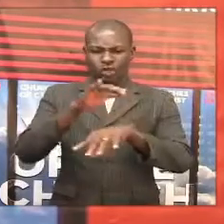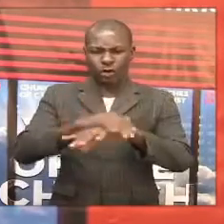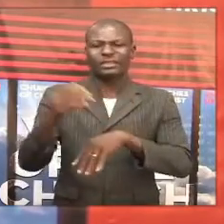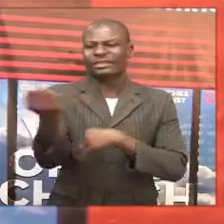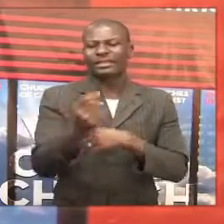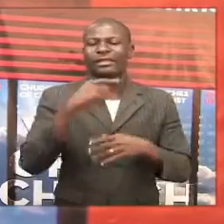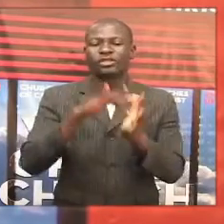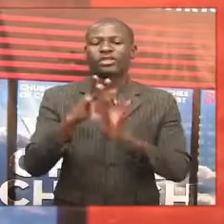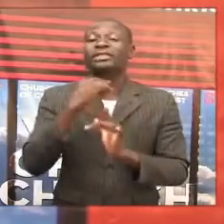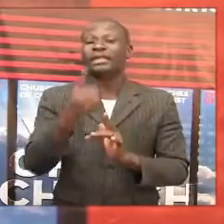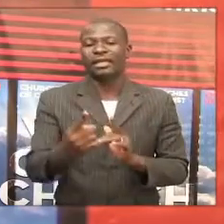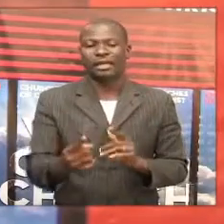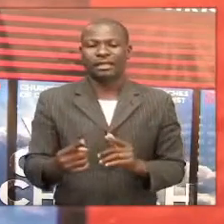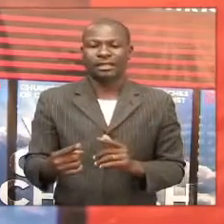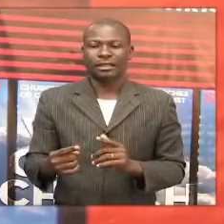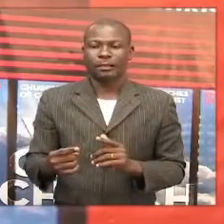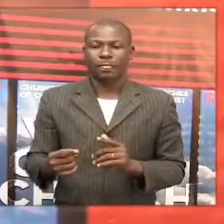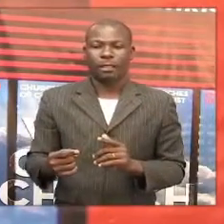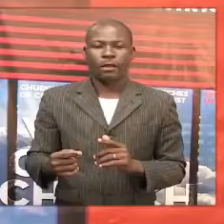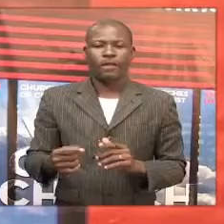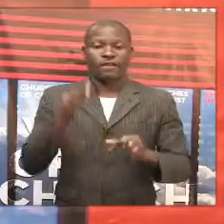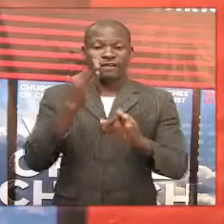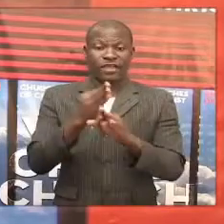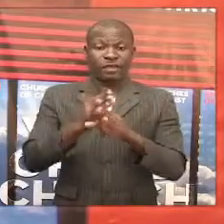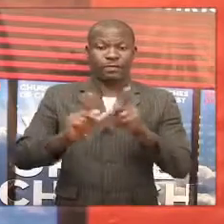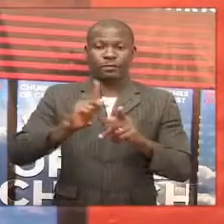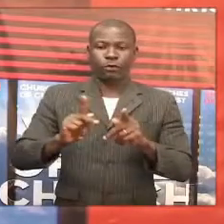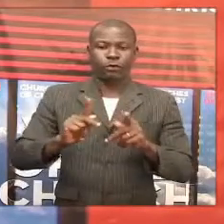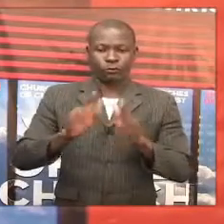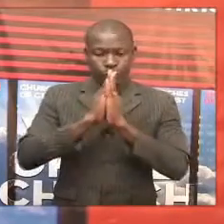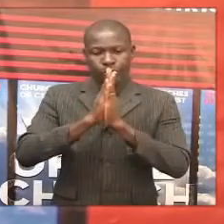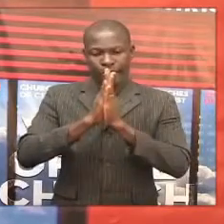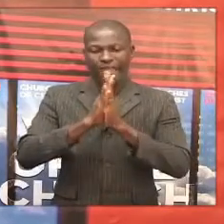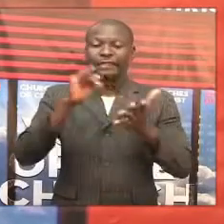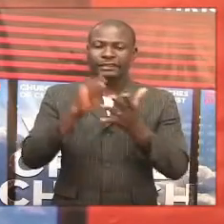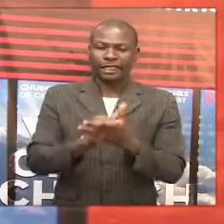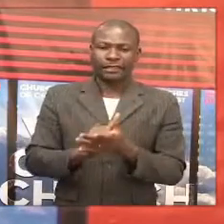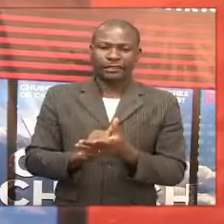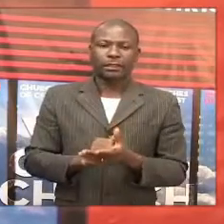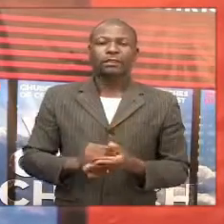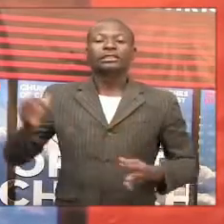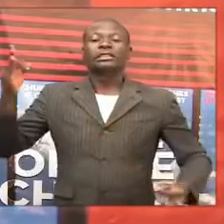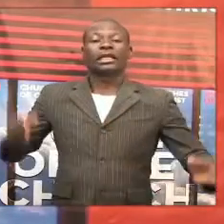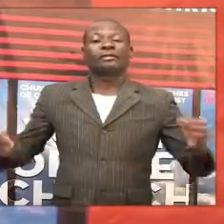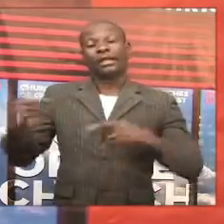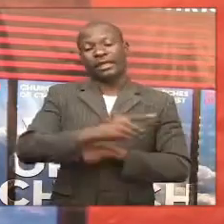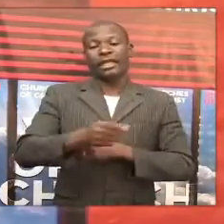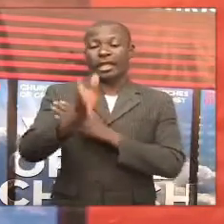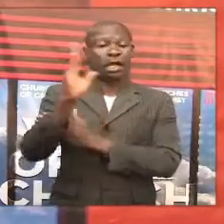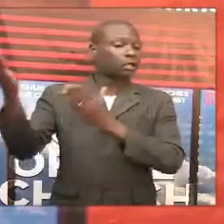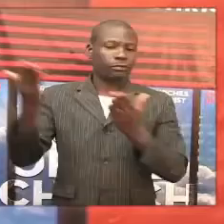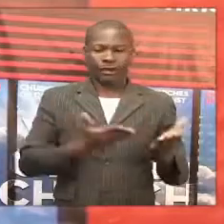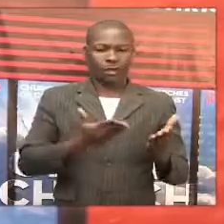ne se ejidi fo mompae se de beya atemuda no yankopon so ode ba no